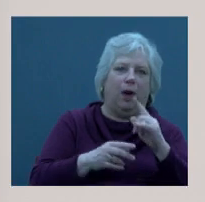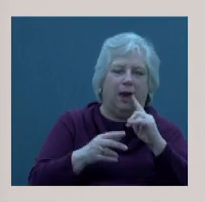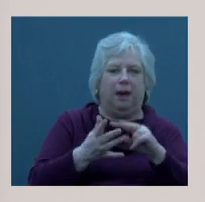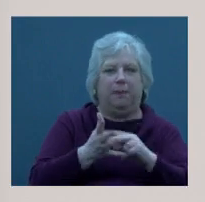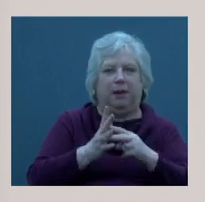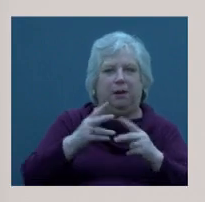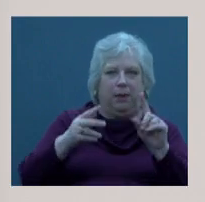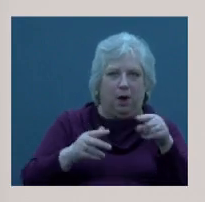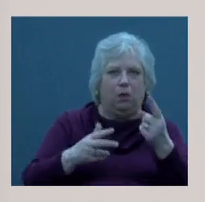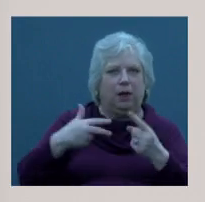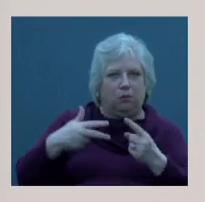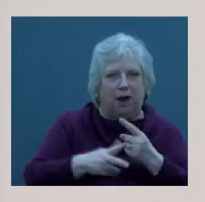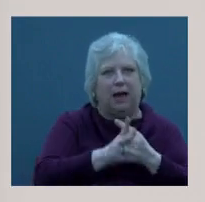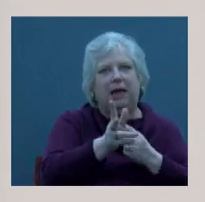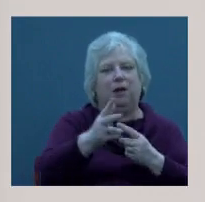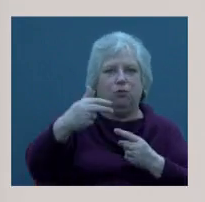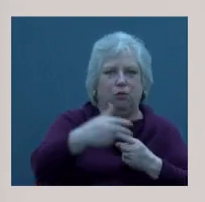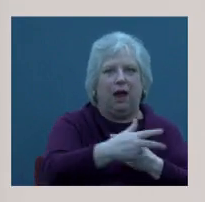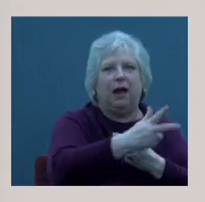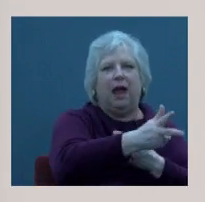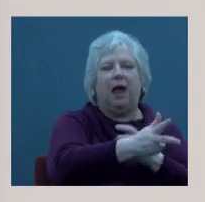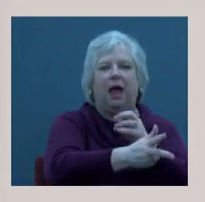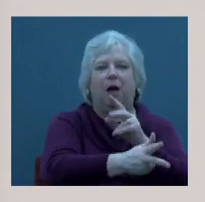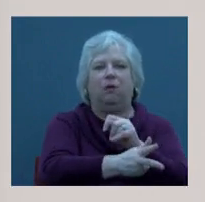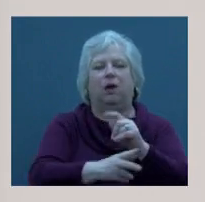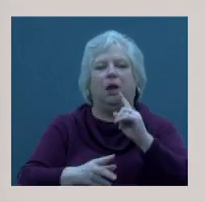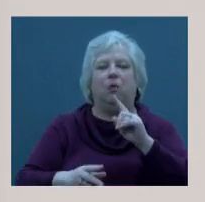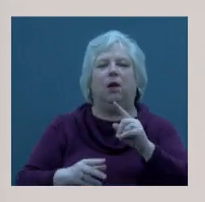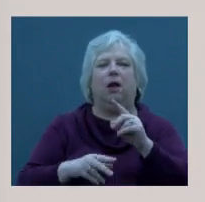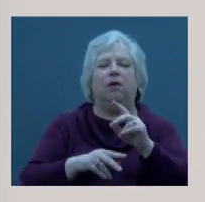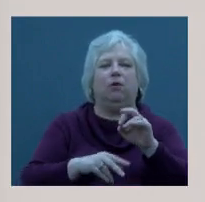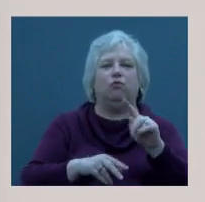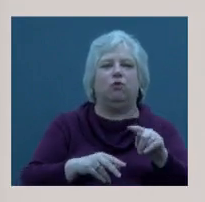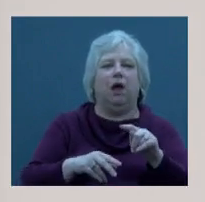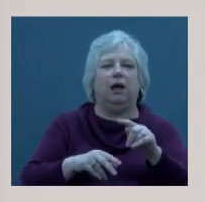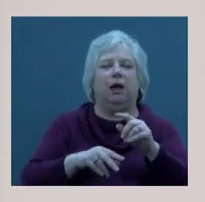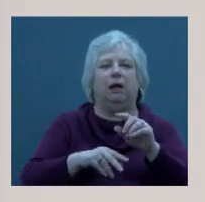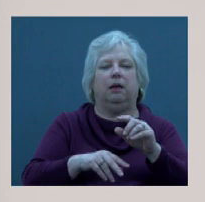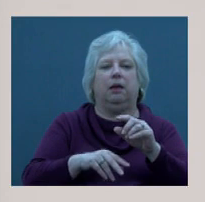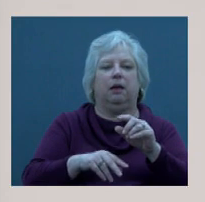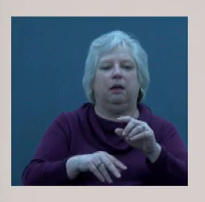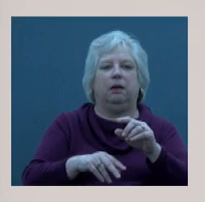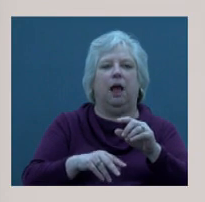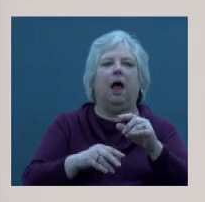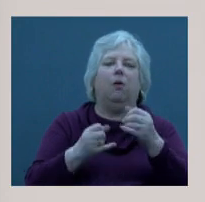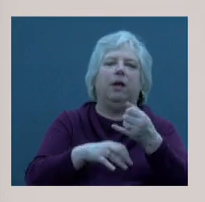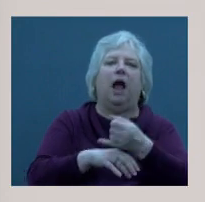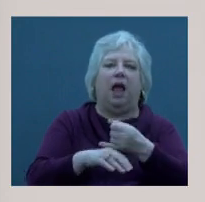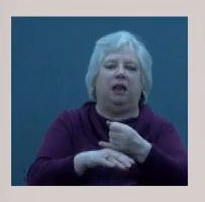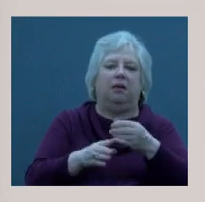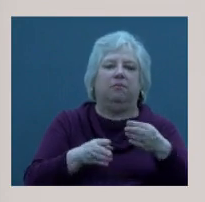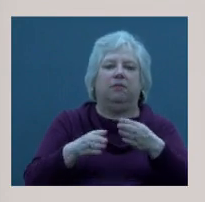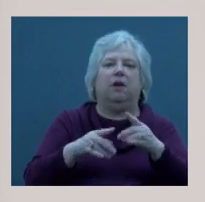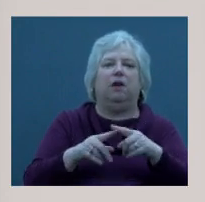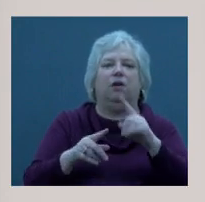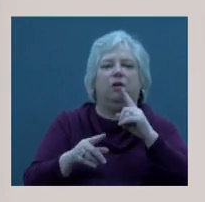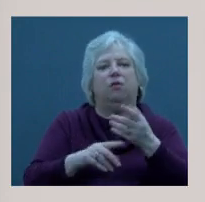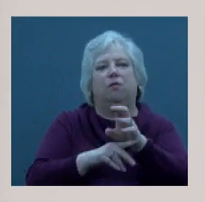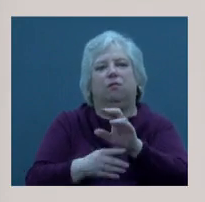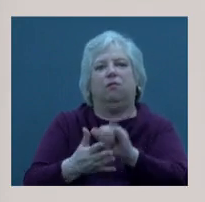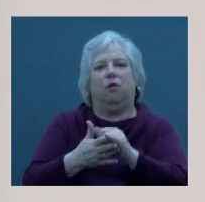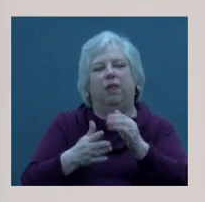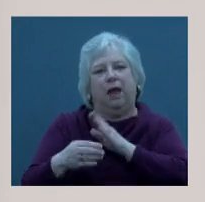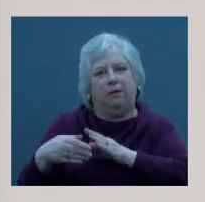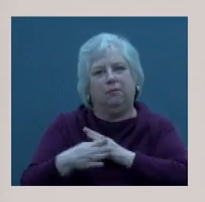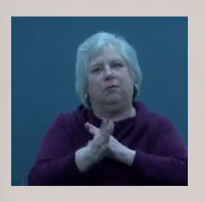right-out driveway, would also have a truck-mountable island to enforce those movements. 2 drives are proposed for Otter